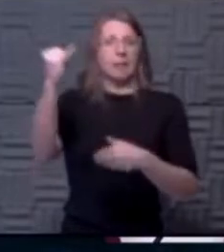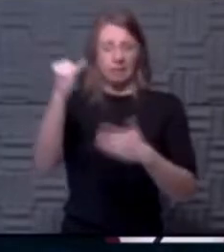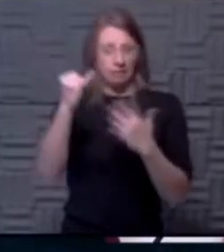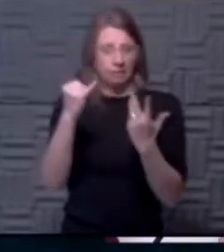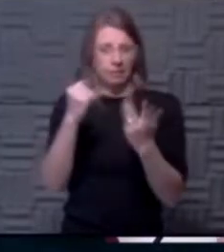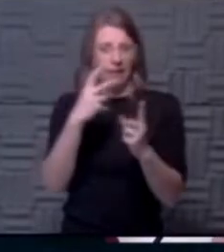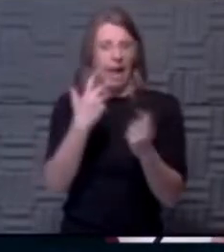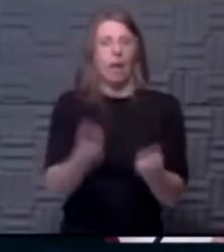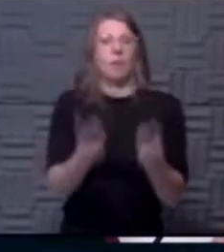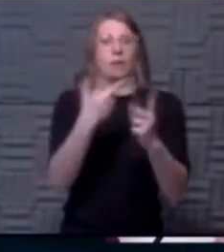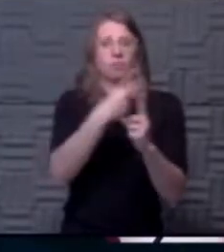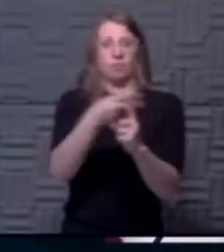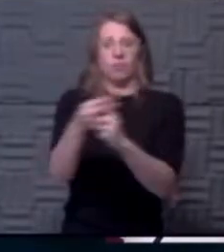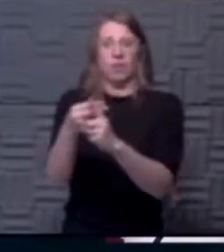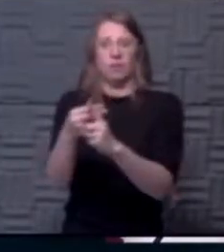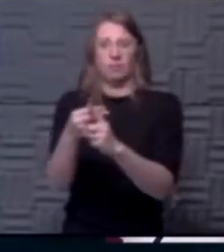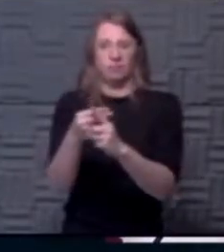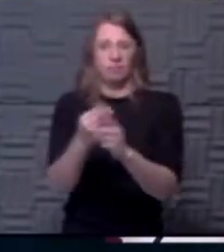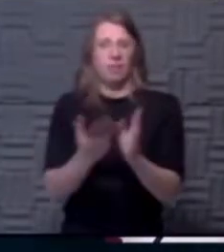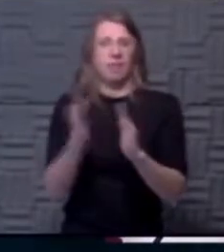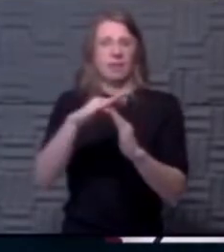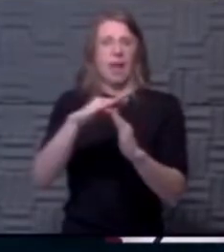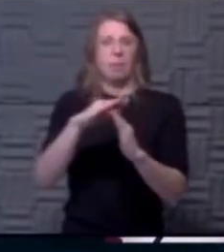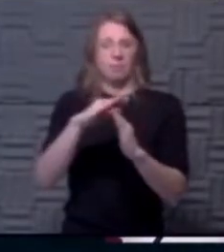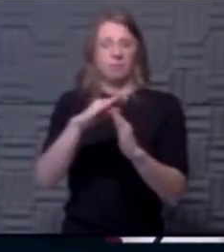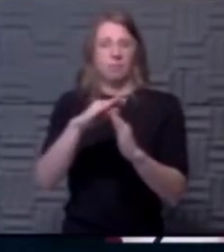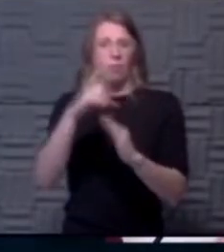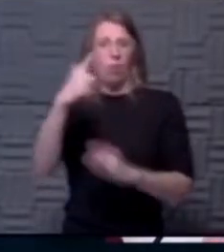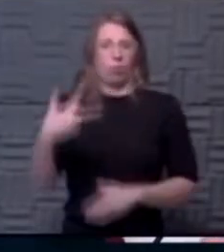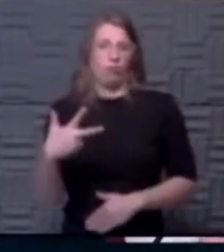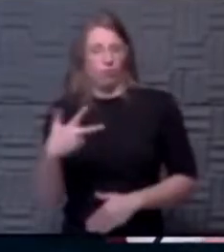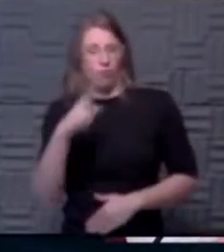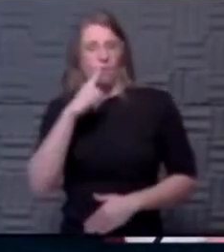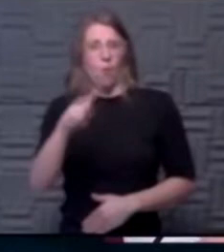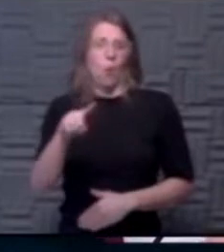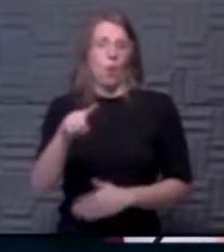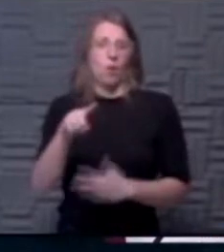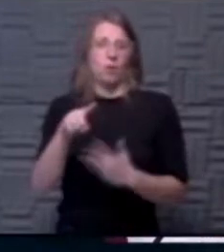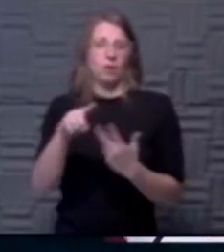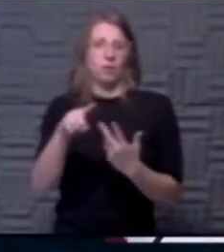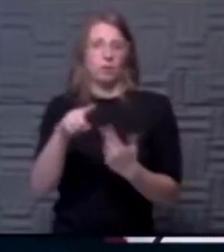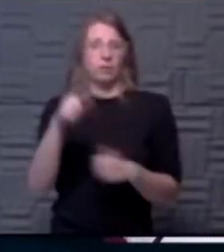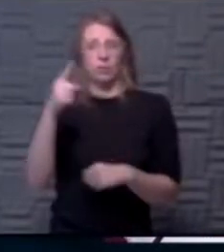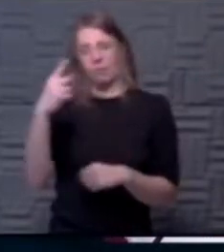close to even the top quartile for as far as, you know, states and percentage